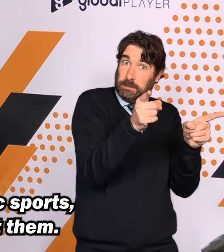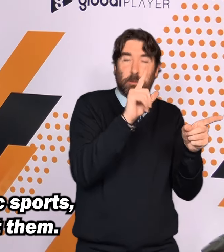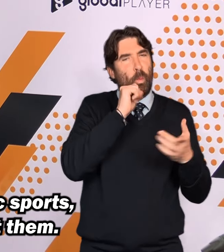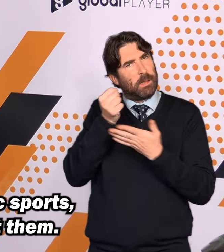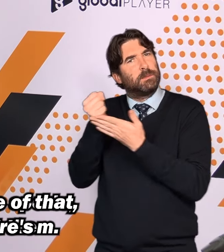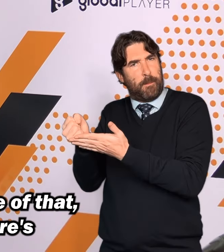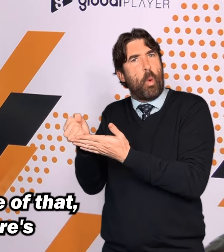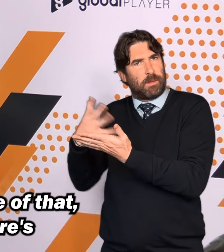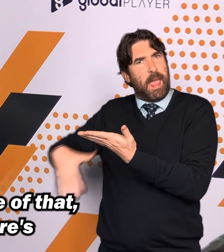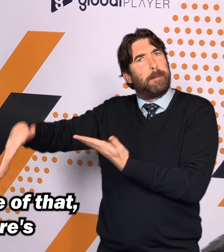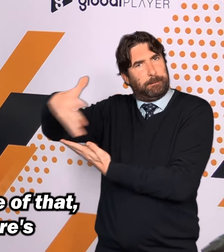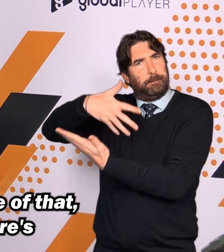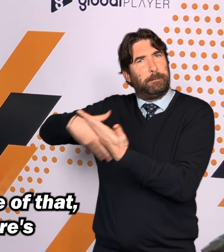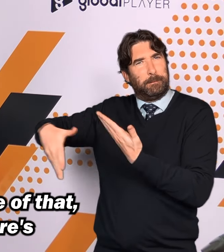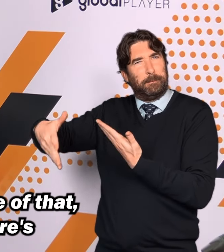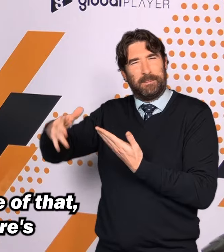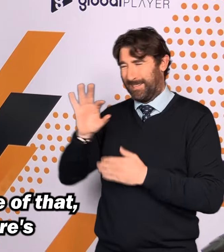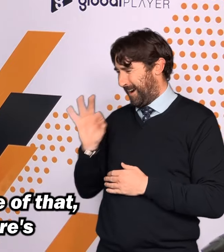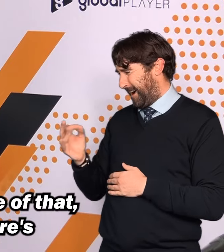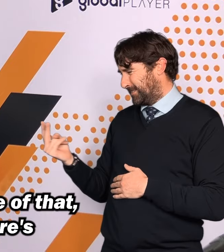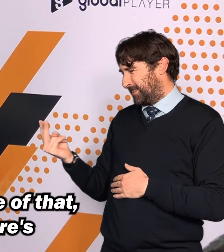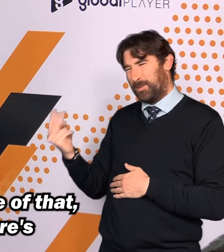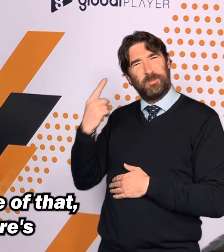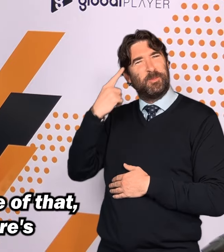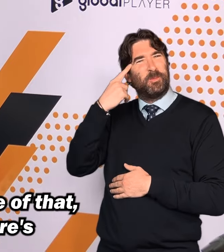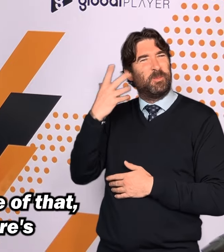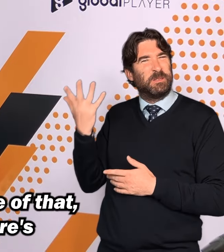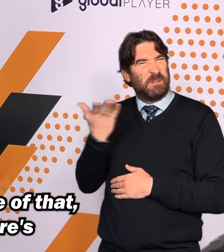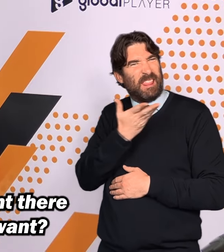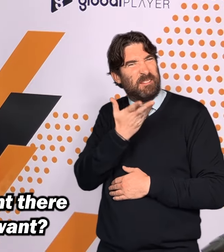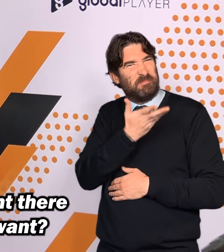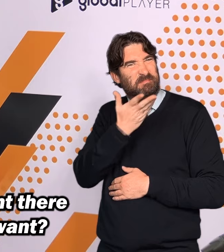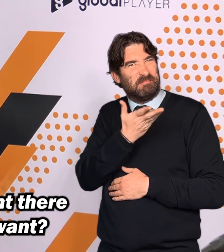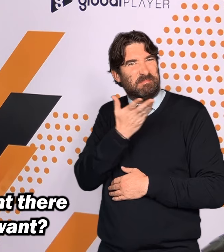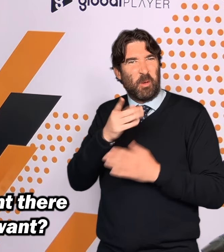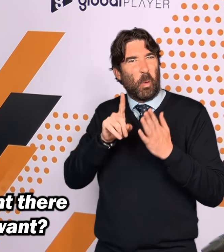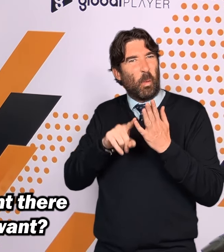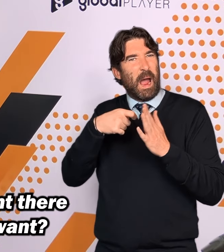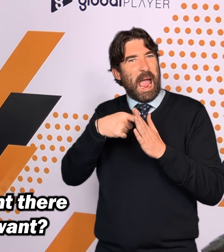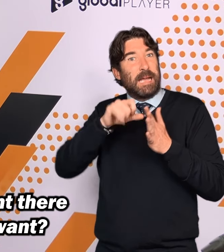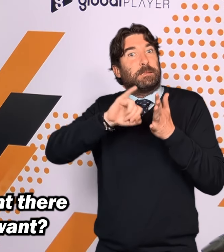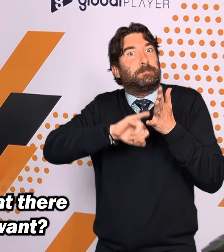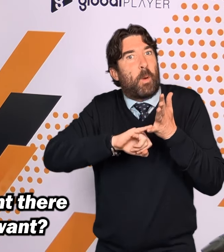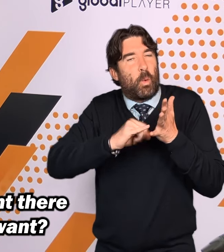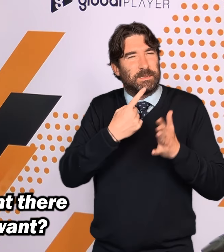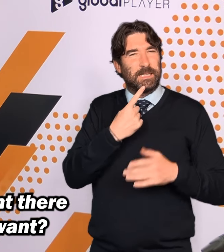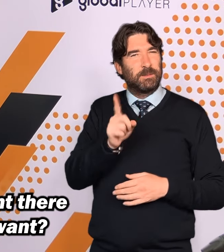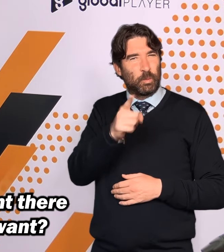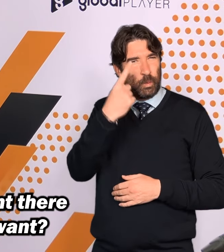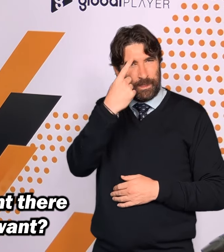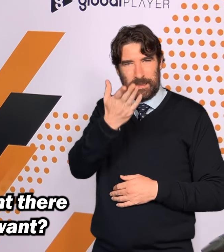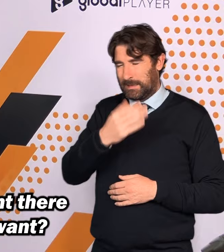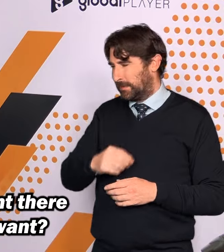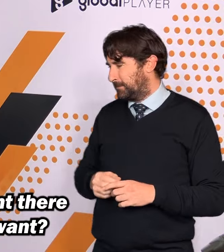them. So I don't know what you make of that, whether that you feel there's any kind of hope or movement there that you will